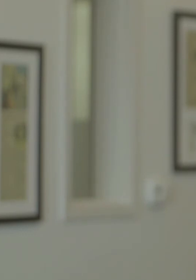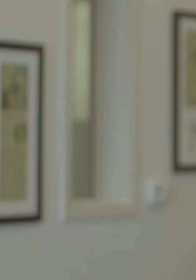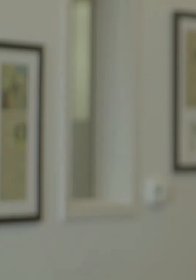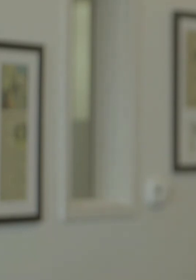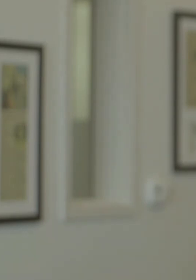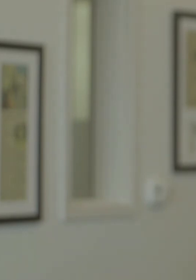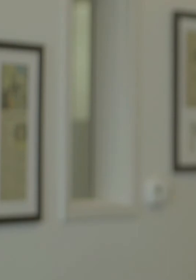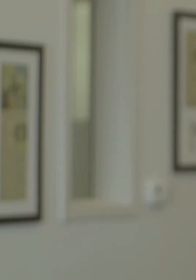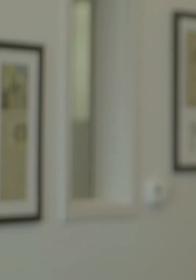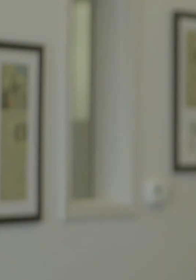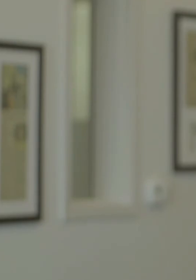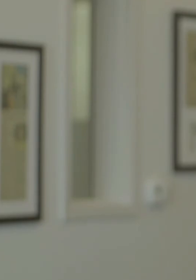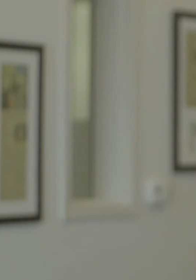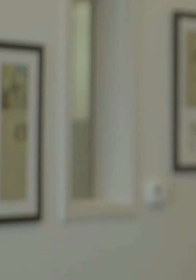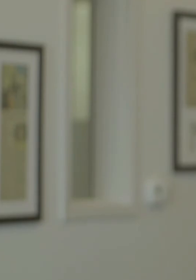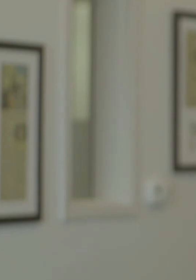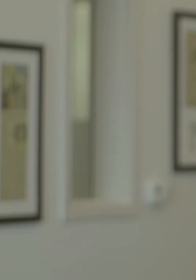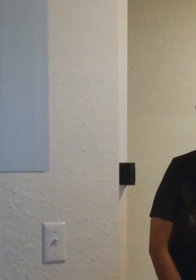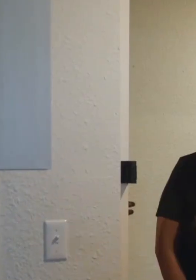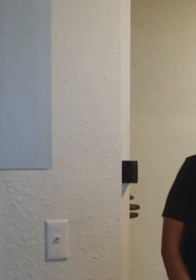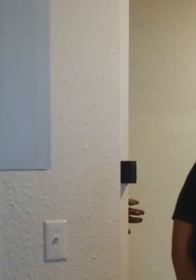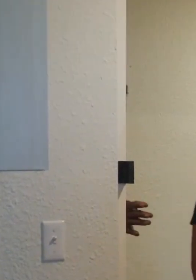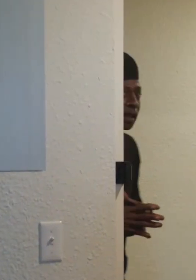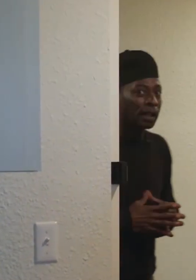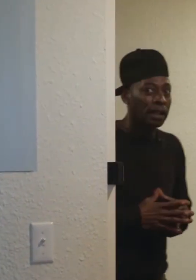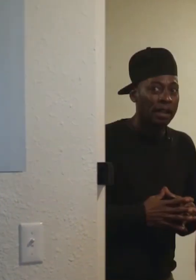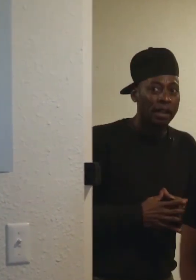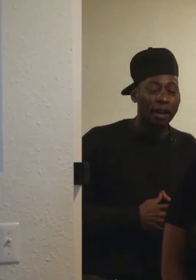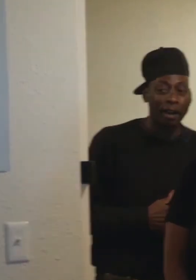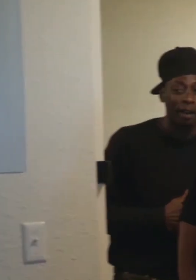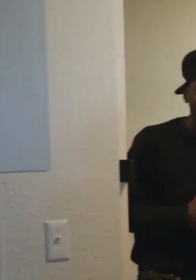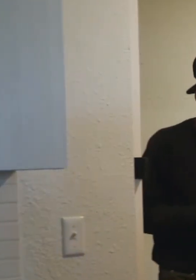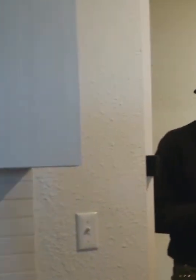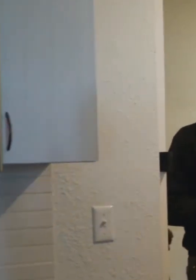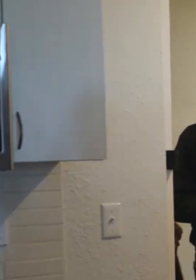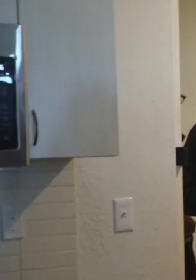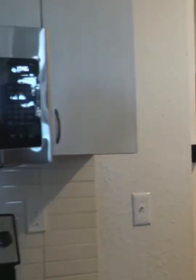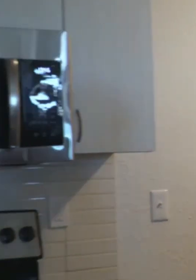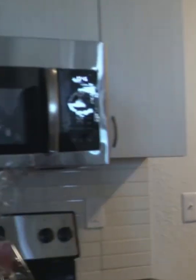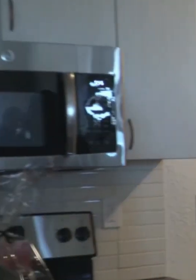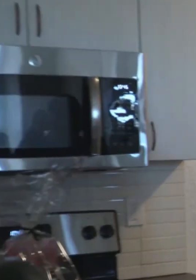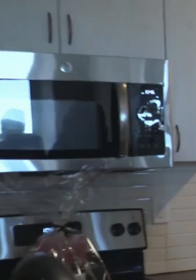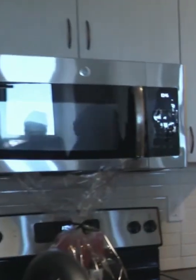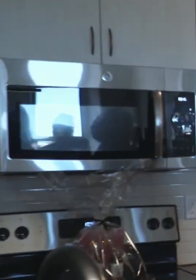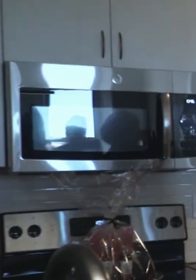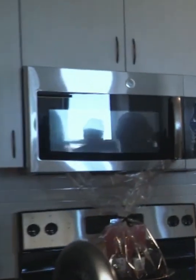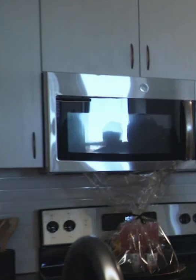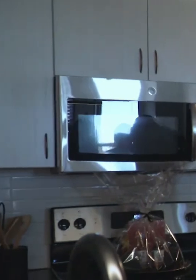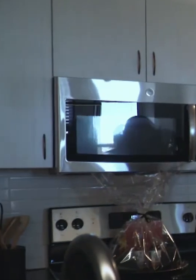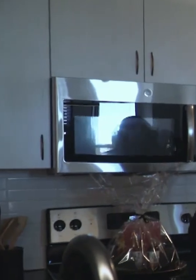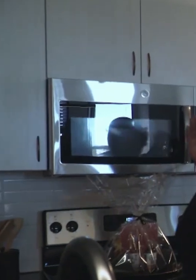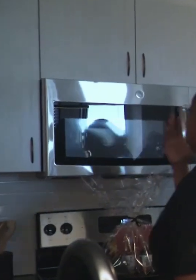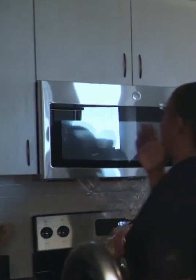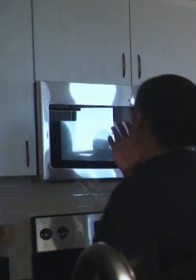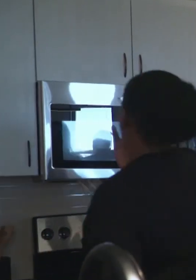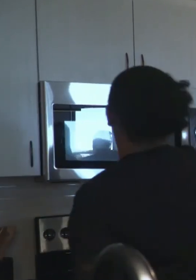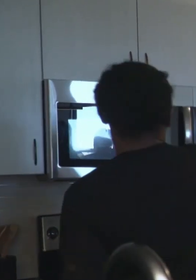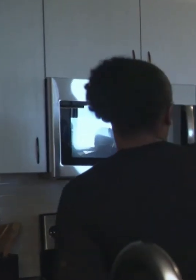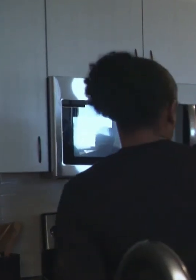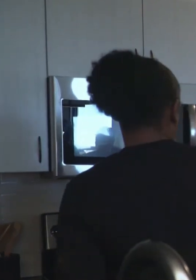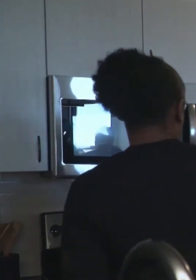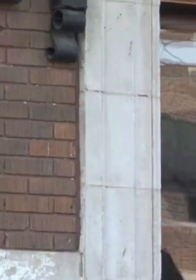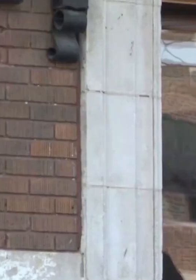who want to stay in the city of Detroit needs. And I'm happy to be part of that, sitting at the table, having those